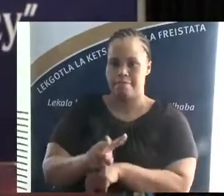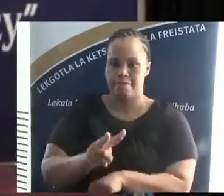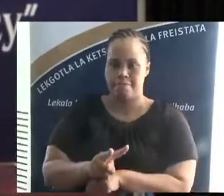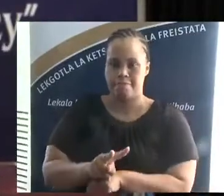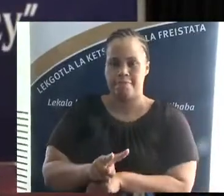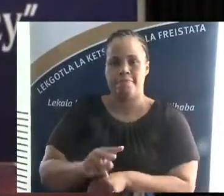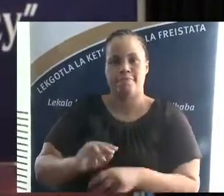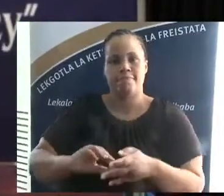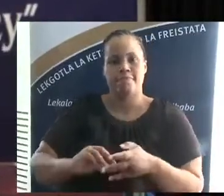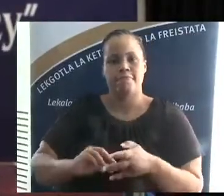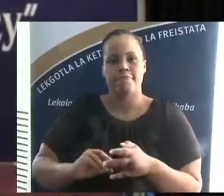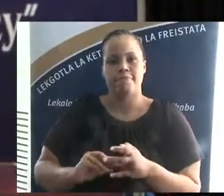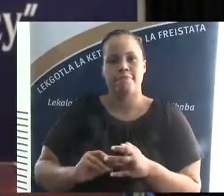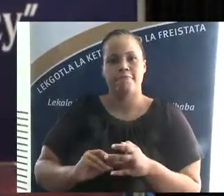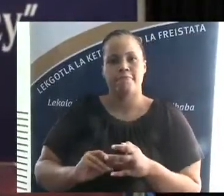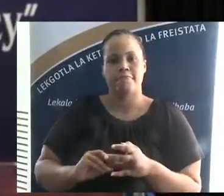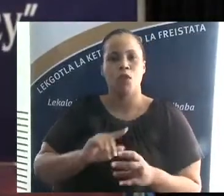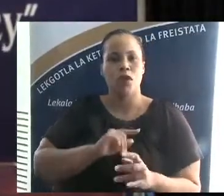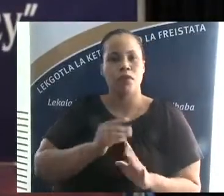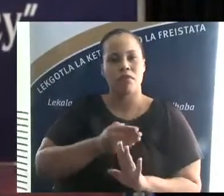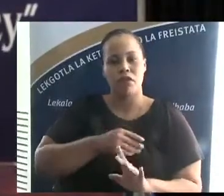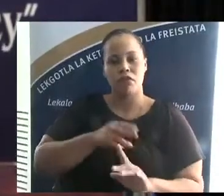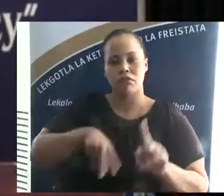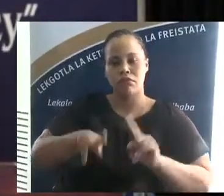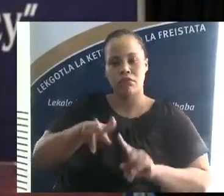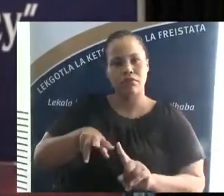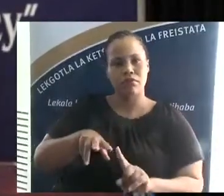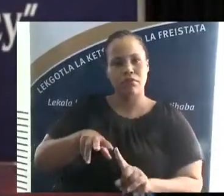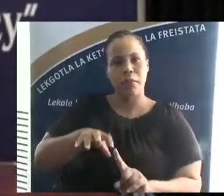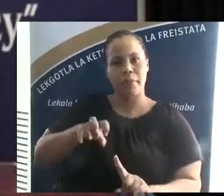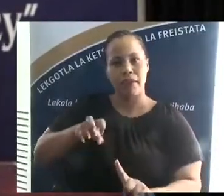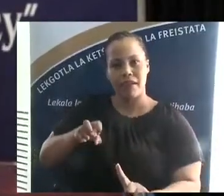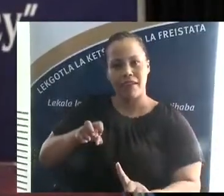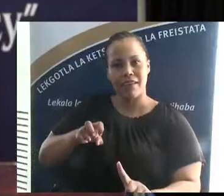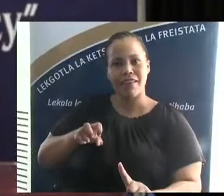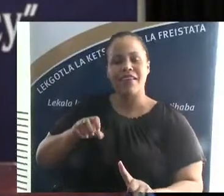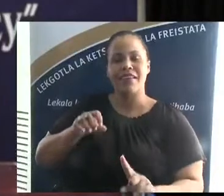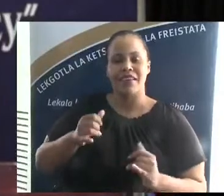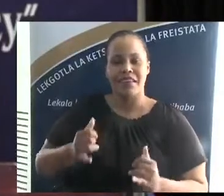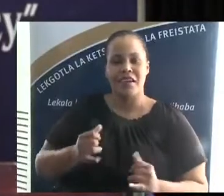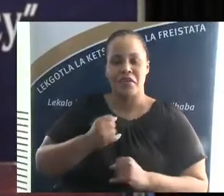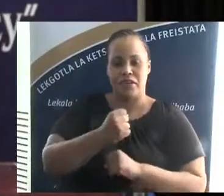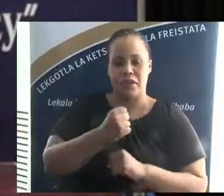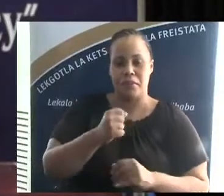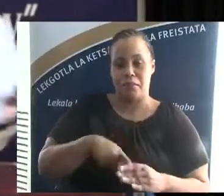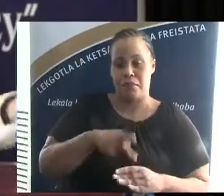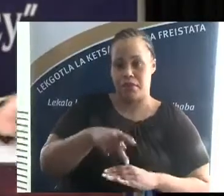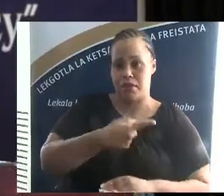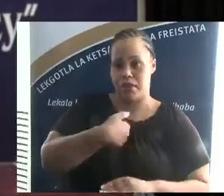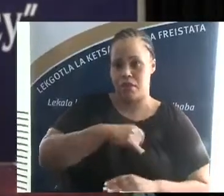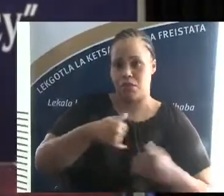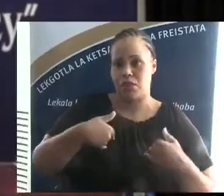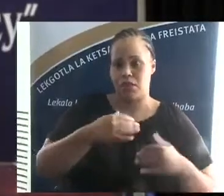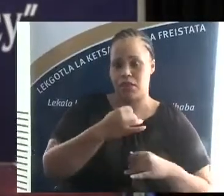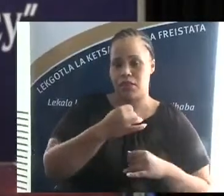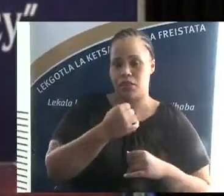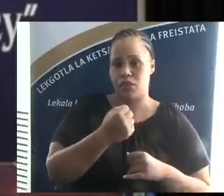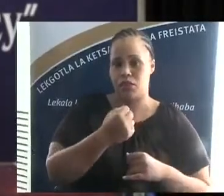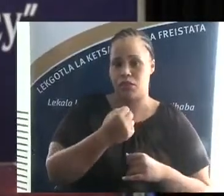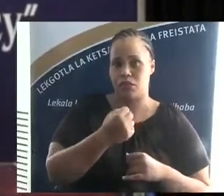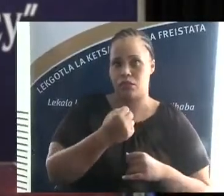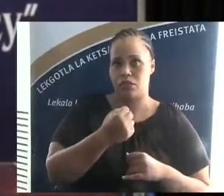the backlog of investigations. Our project started in 2019 in March with investigations in